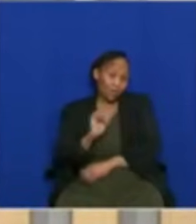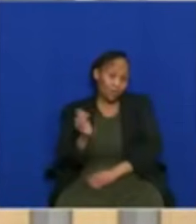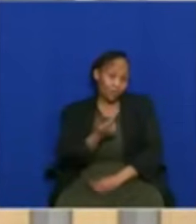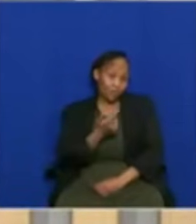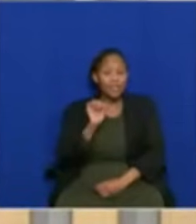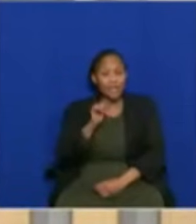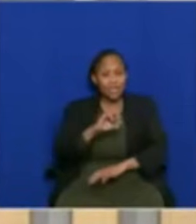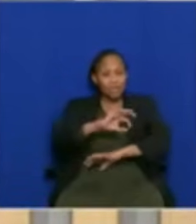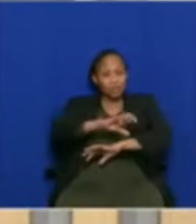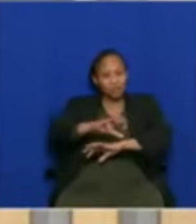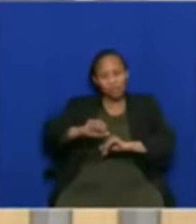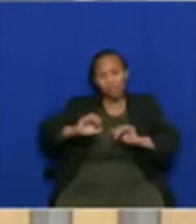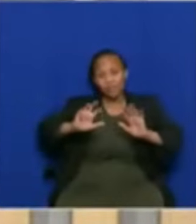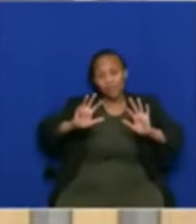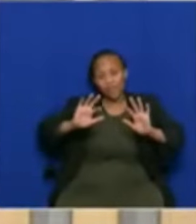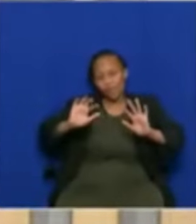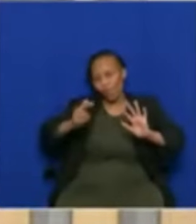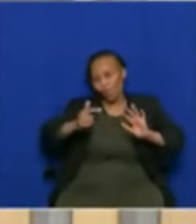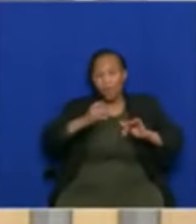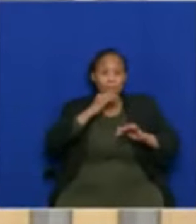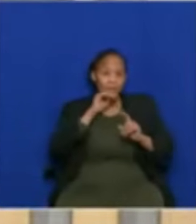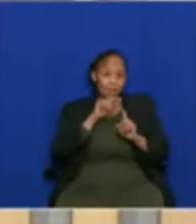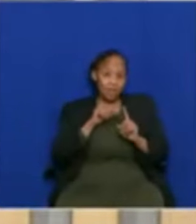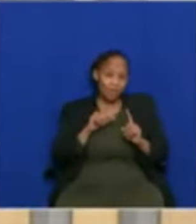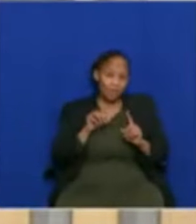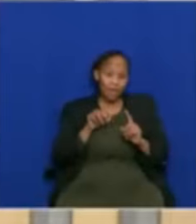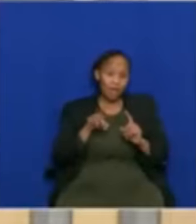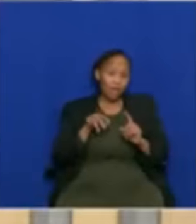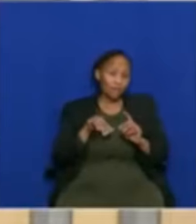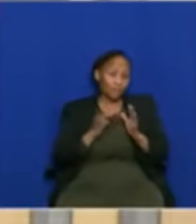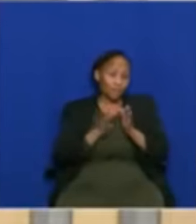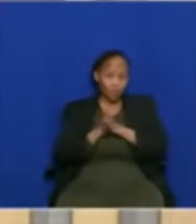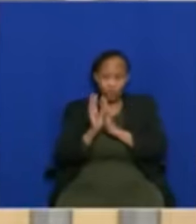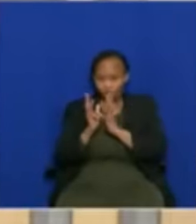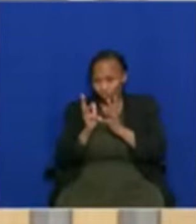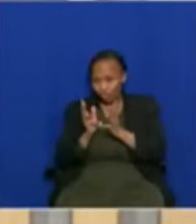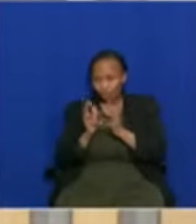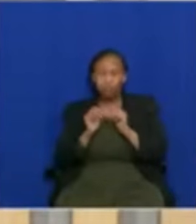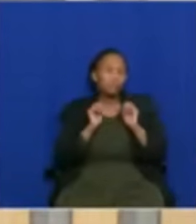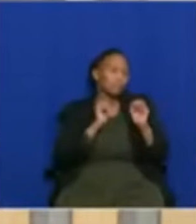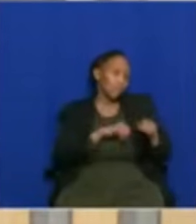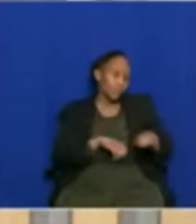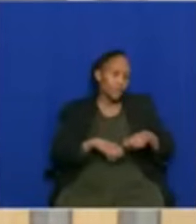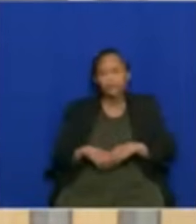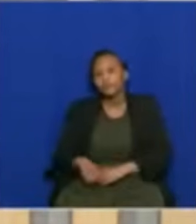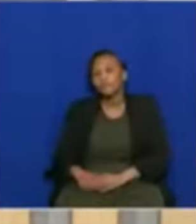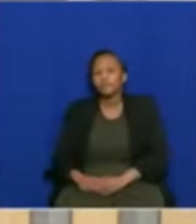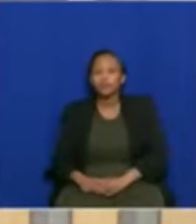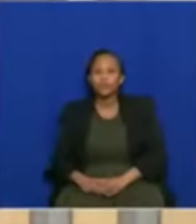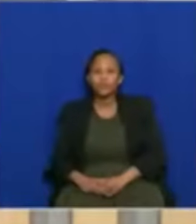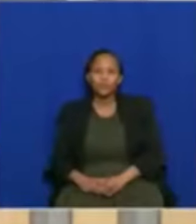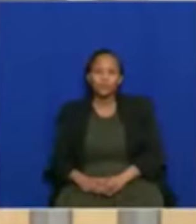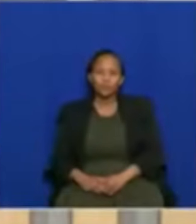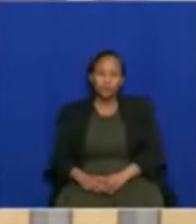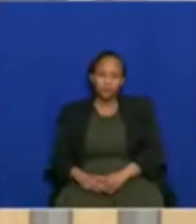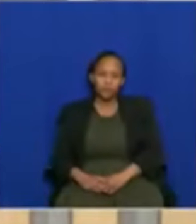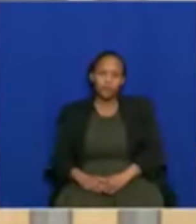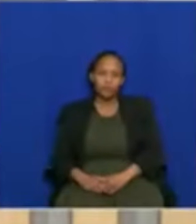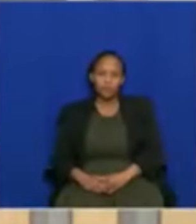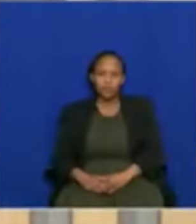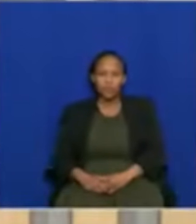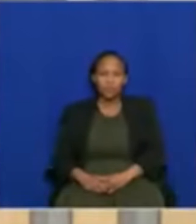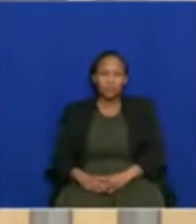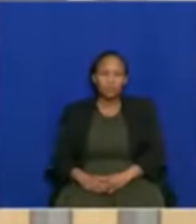requested. Yes. Now, in the course of conducting the Mukwele investigation,